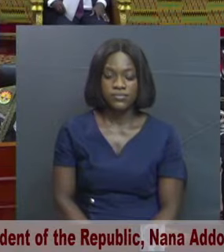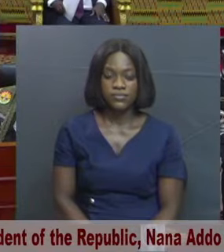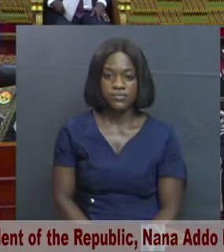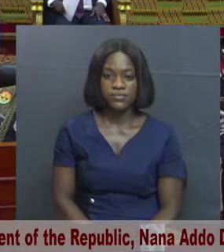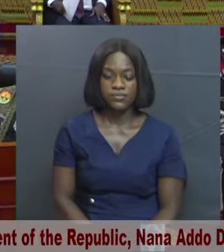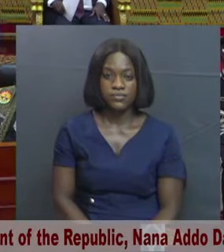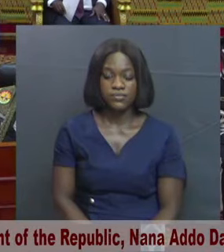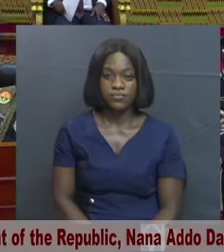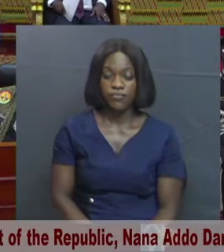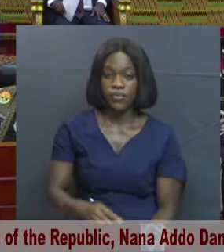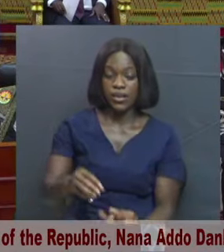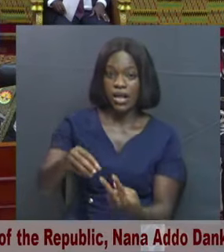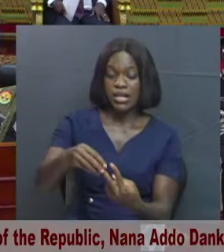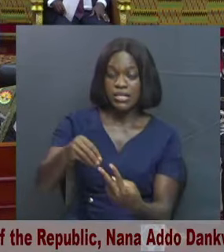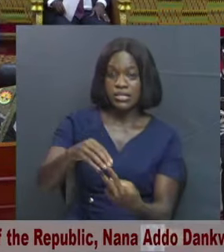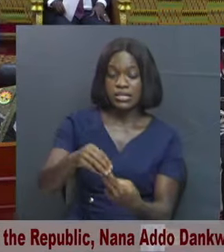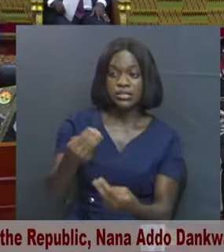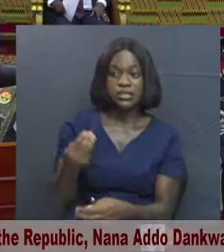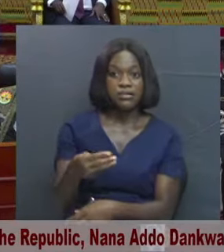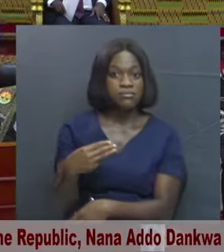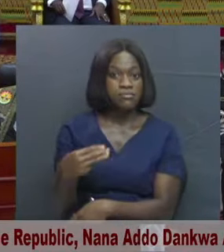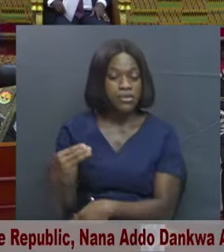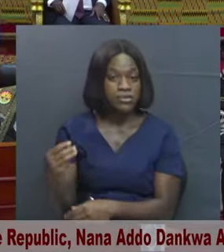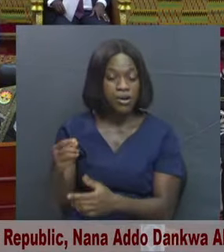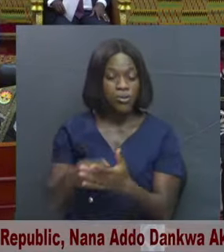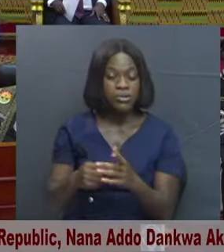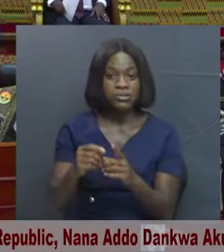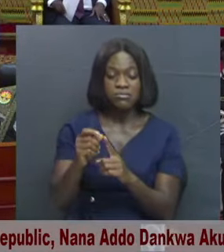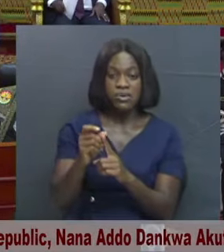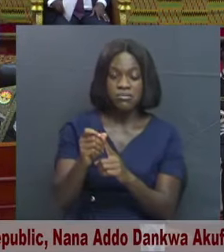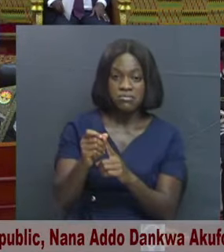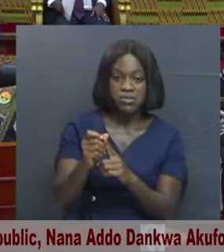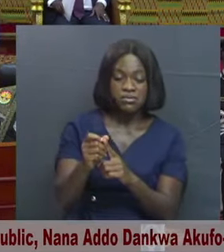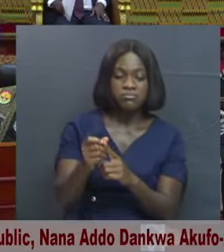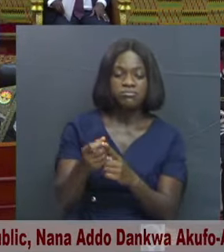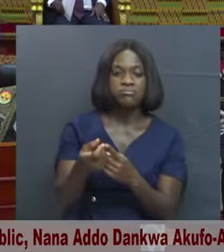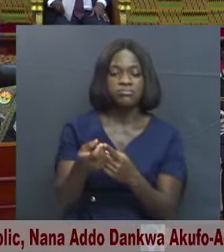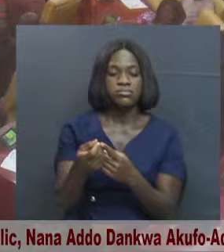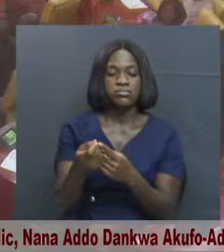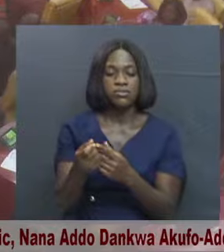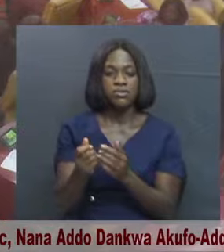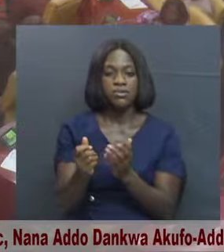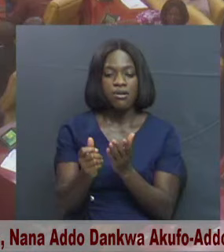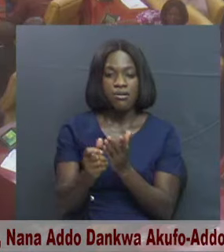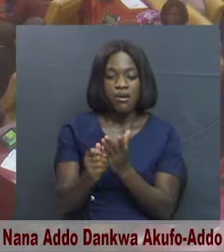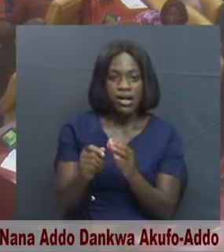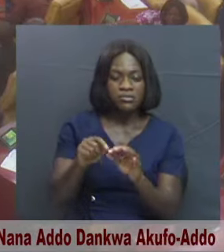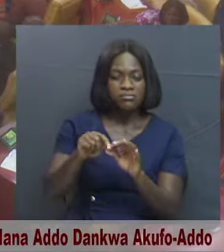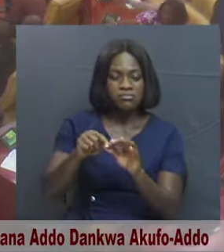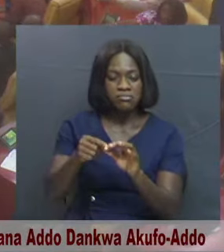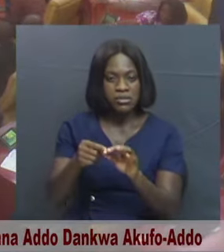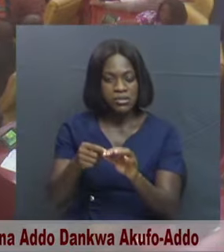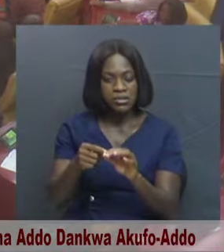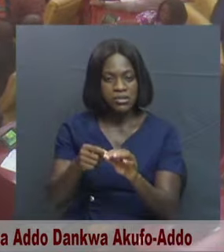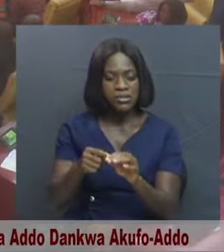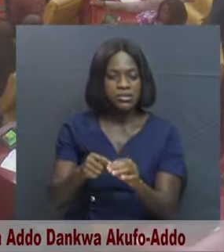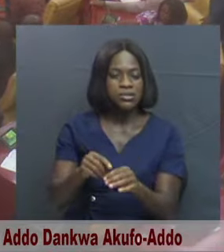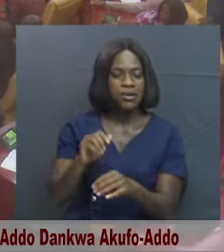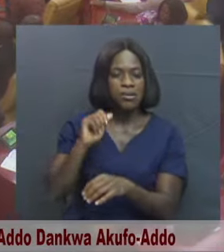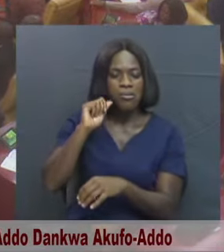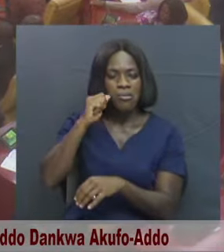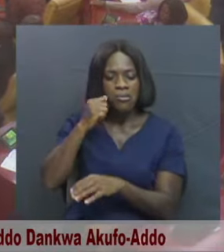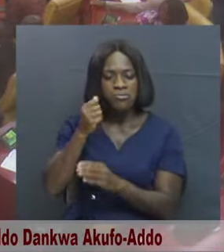the selected products are maze rice soy beans so tomato pepper onion